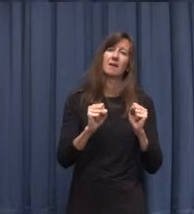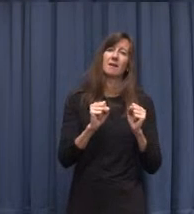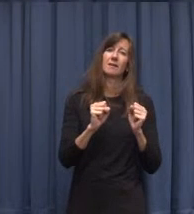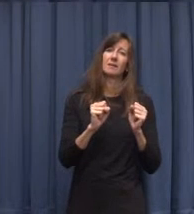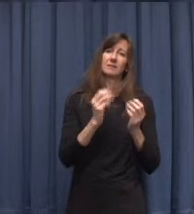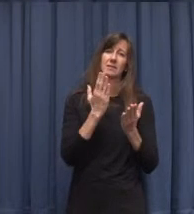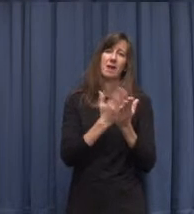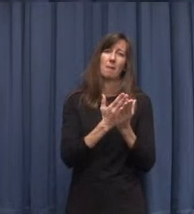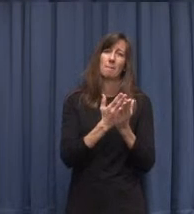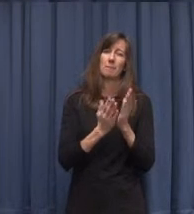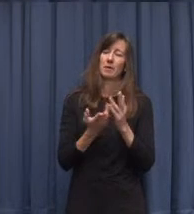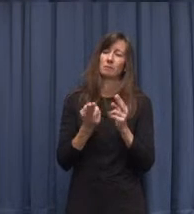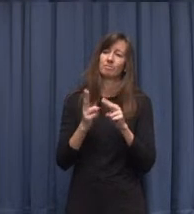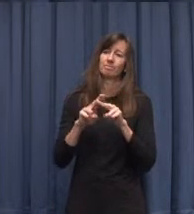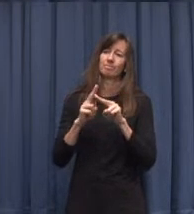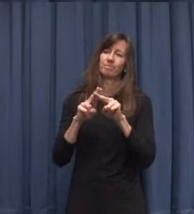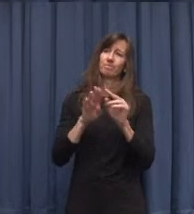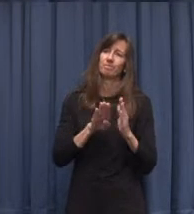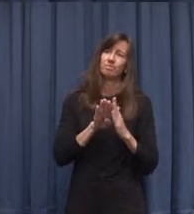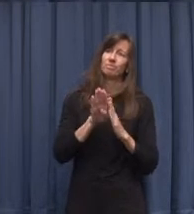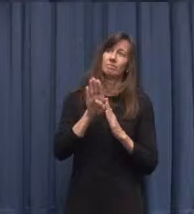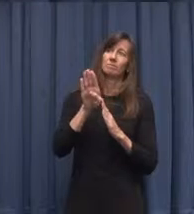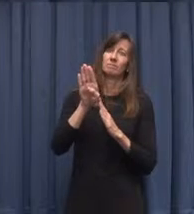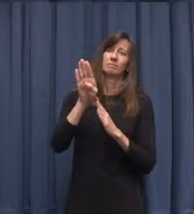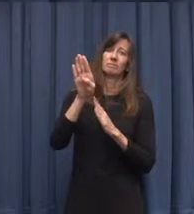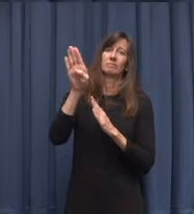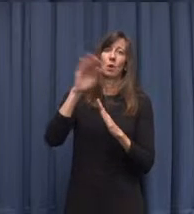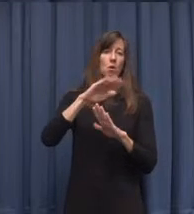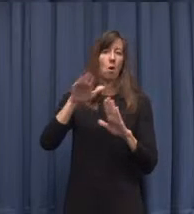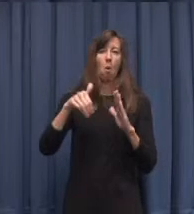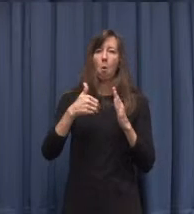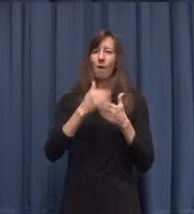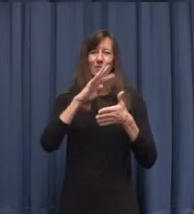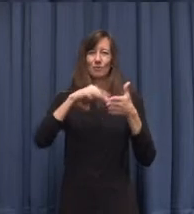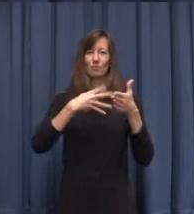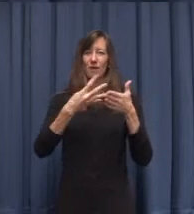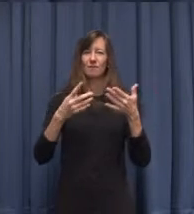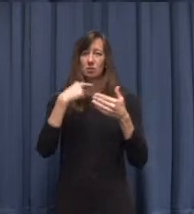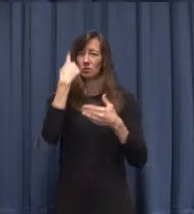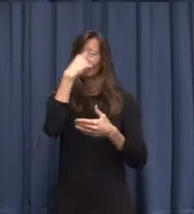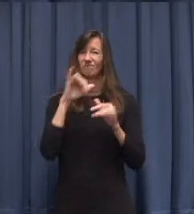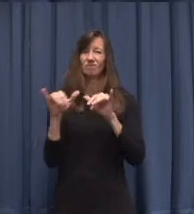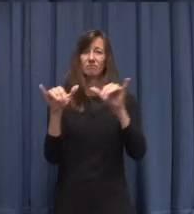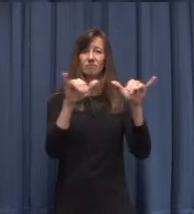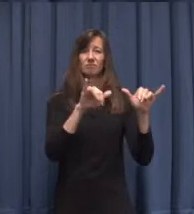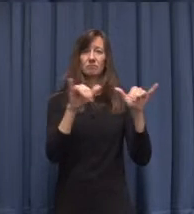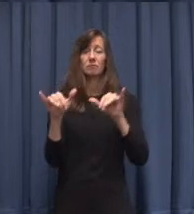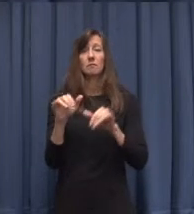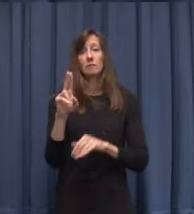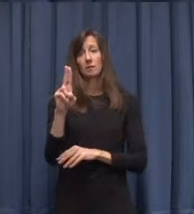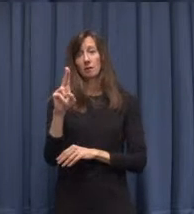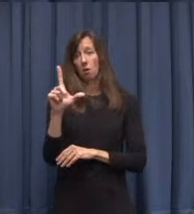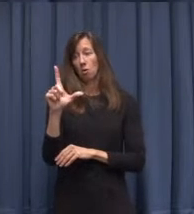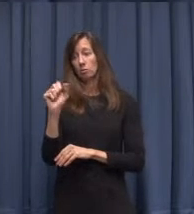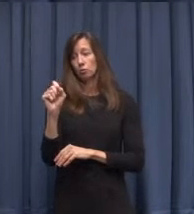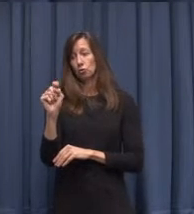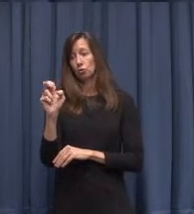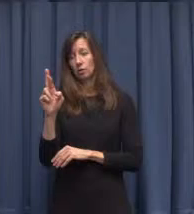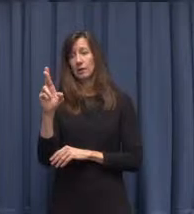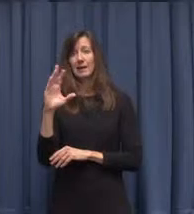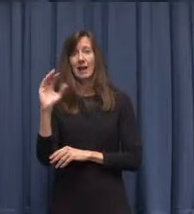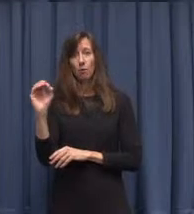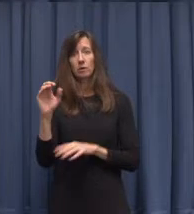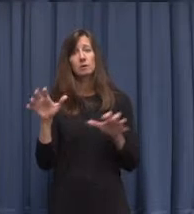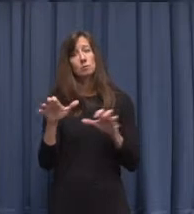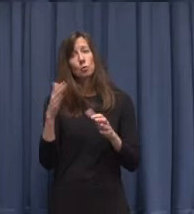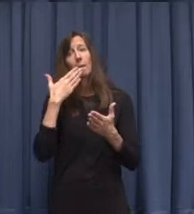incline that we see on all of our graphs. Ulster County is still relatively doing better than others, and that is not an